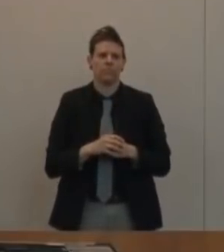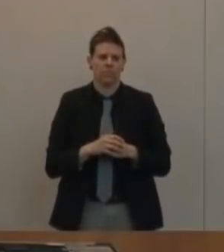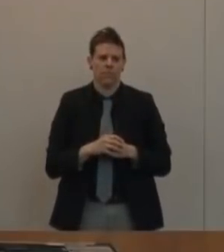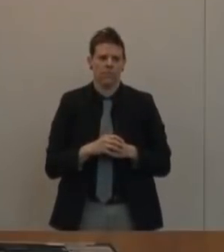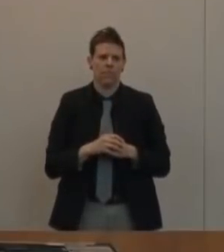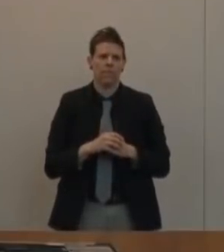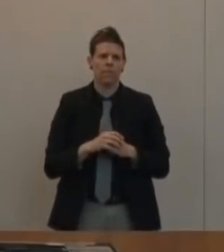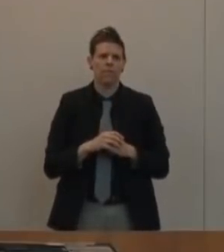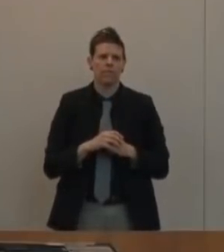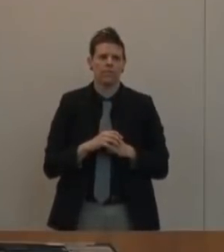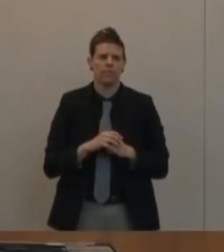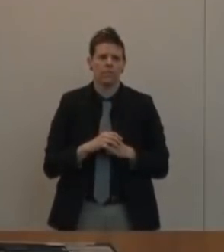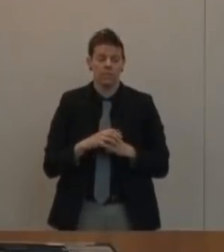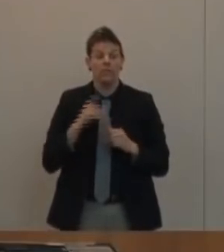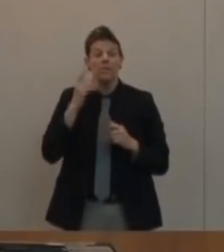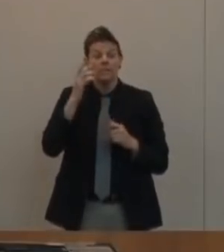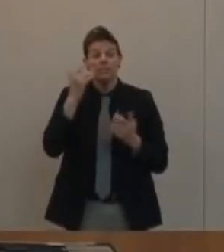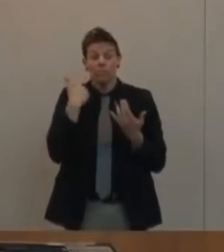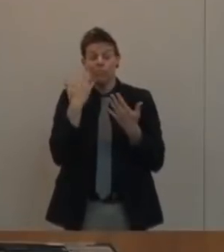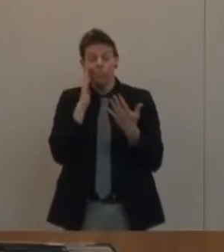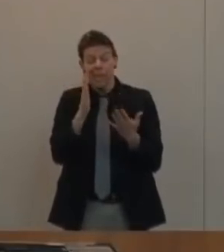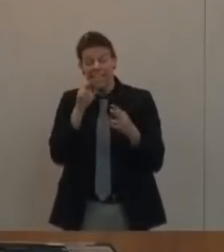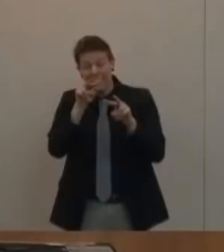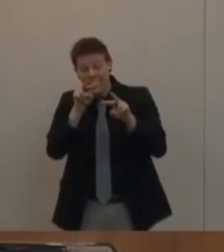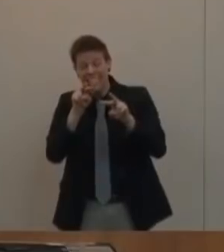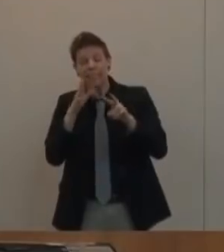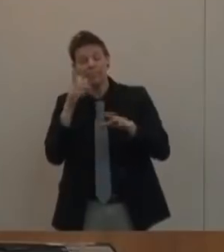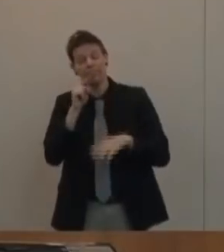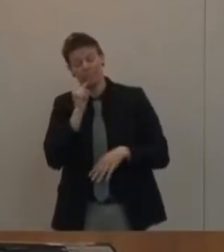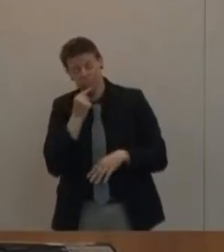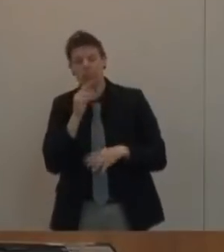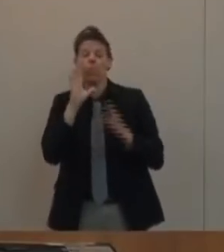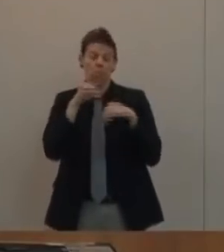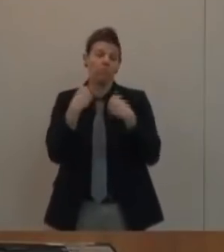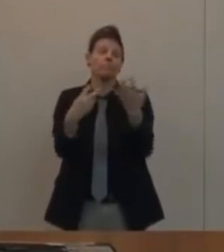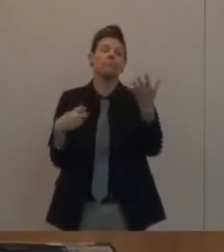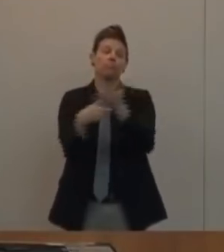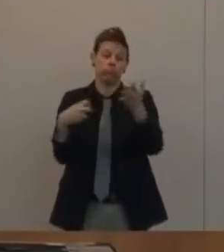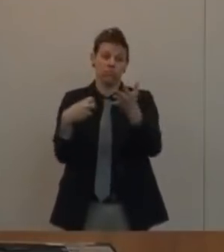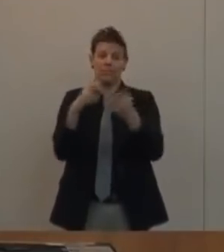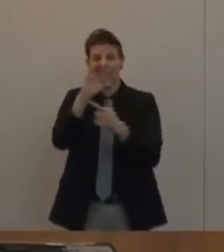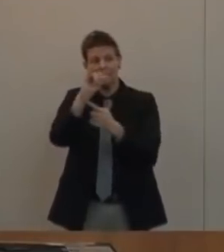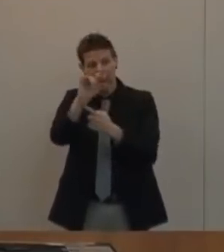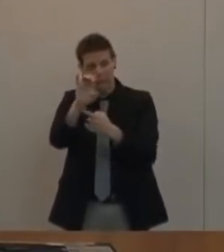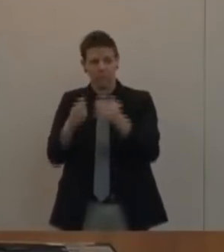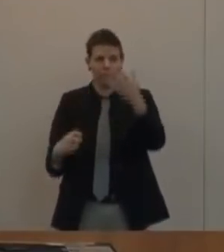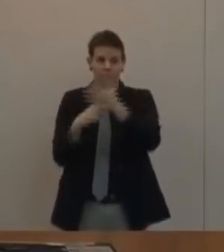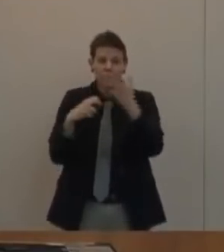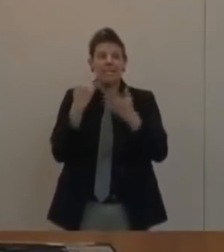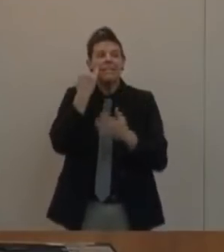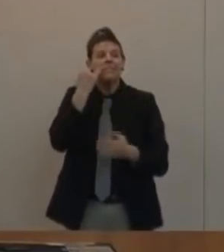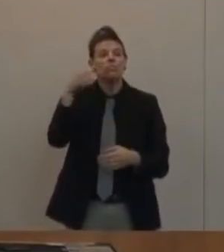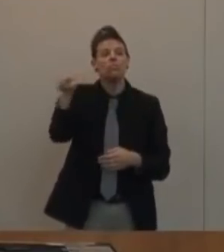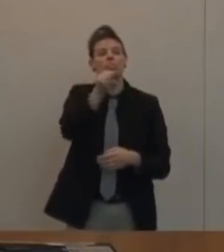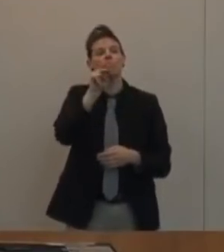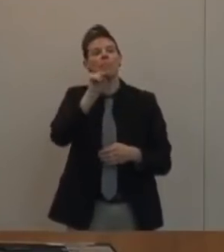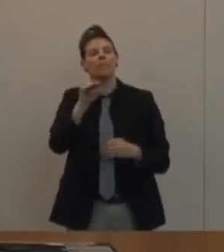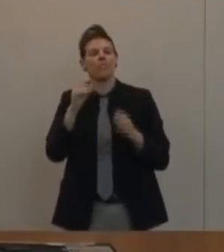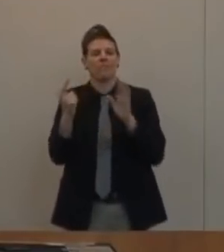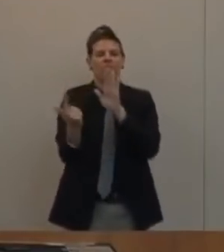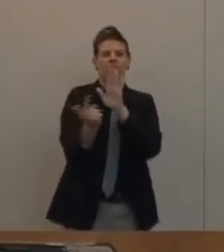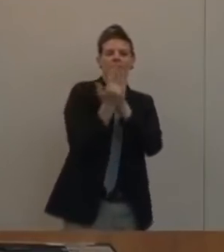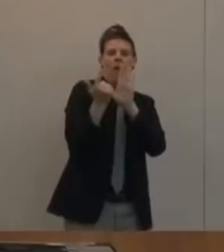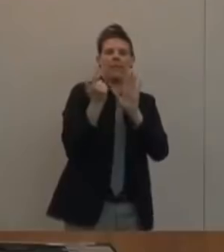provide citations. And people should also expect that if New Mexicans are violating our stay-at-home